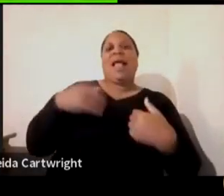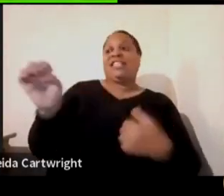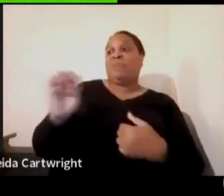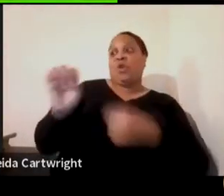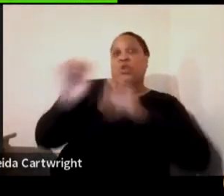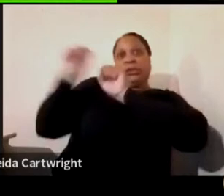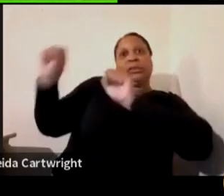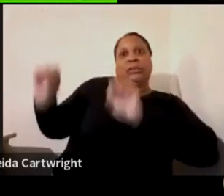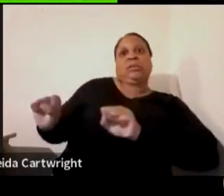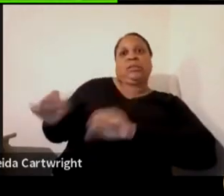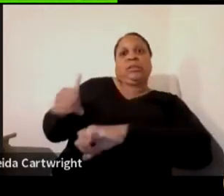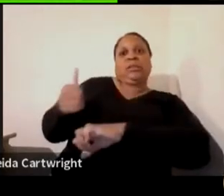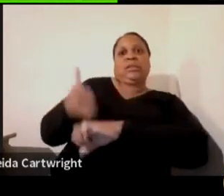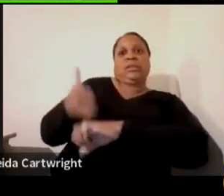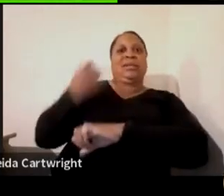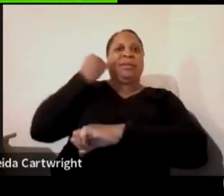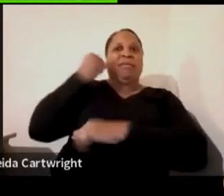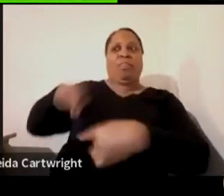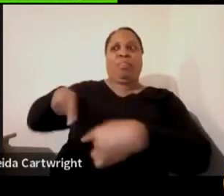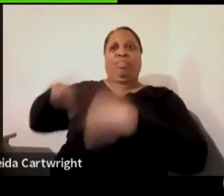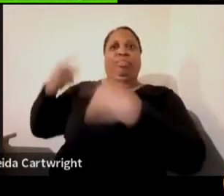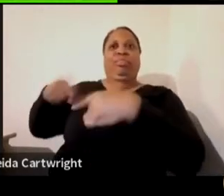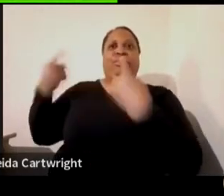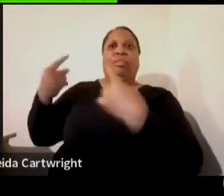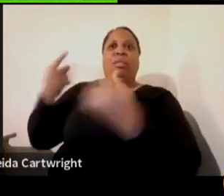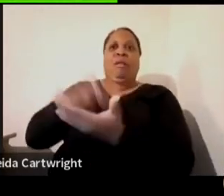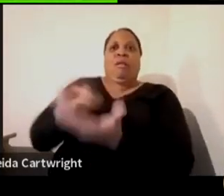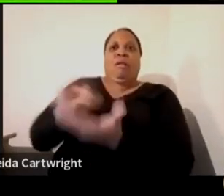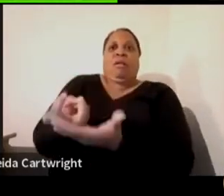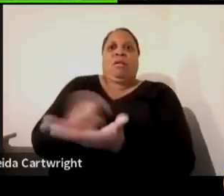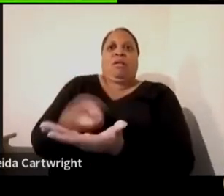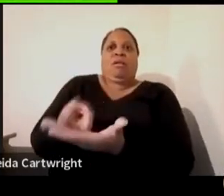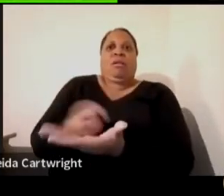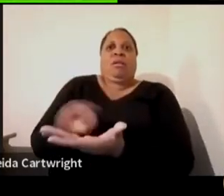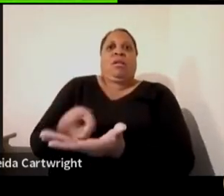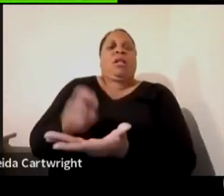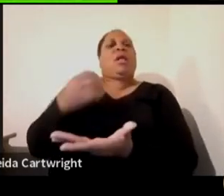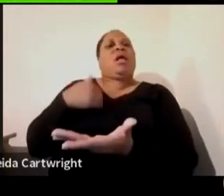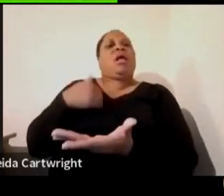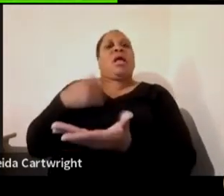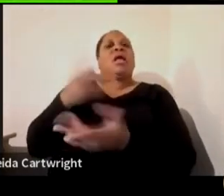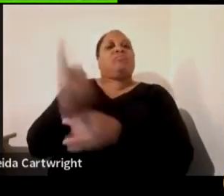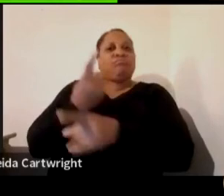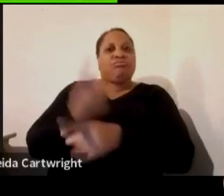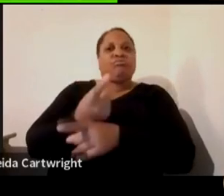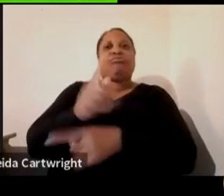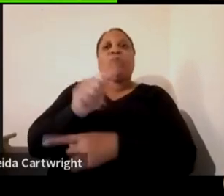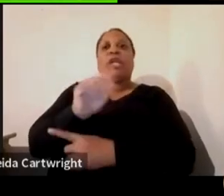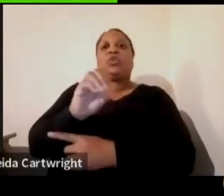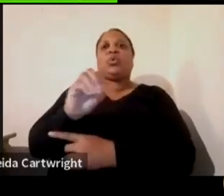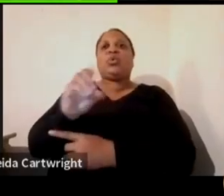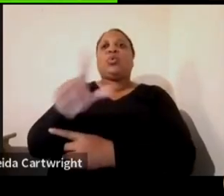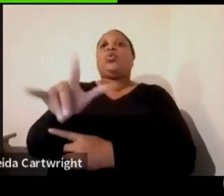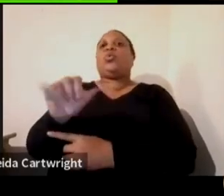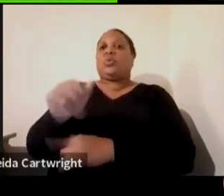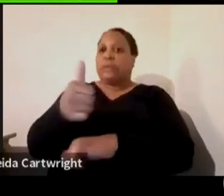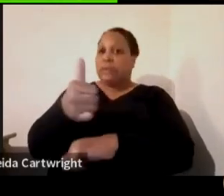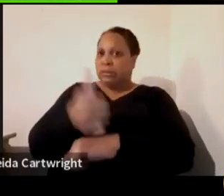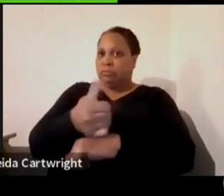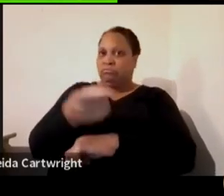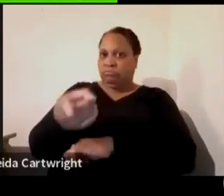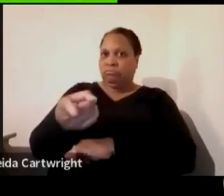as anaphylactic reaction, and the appropriate tools are in position. In addition, we will also